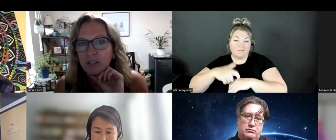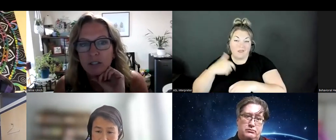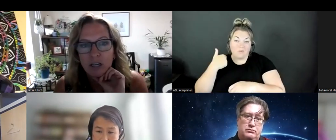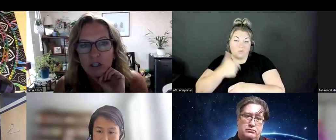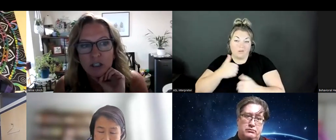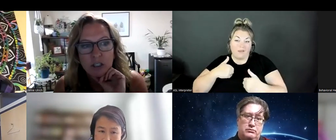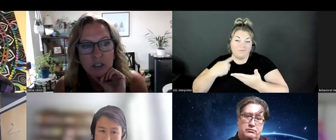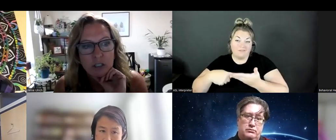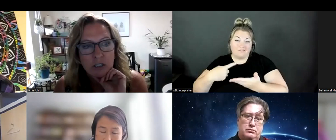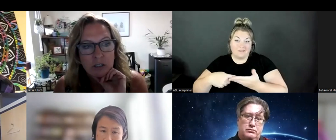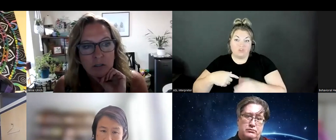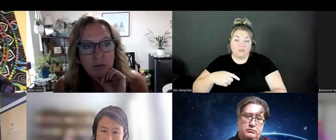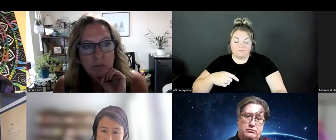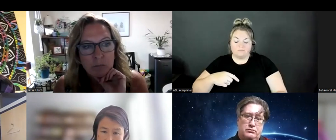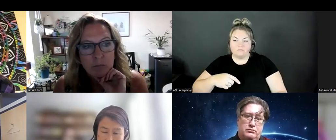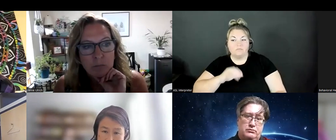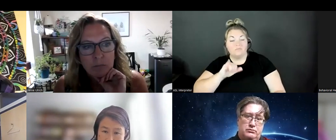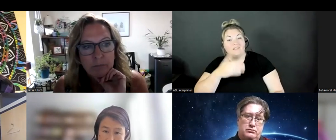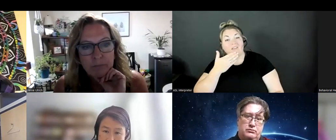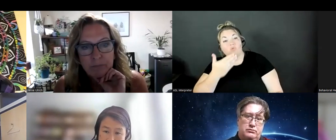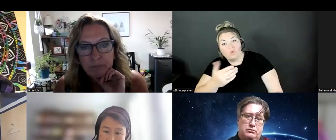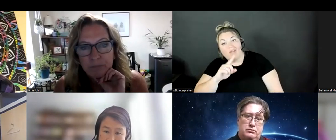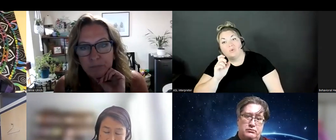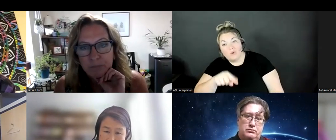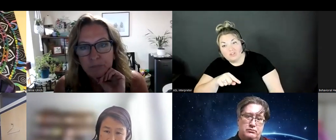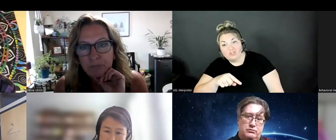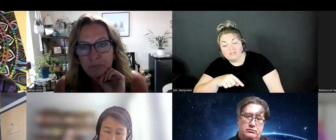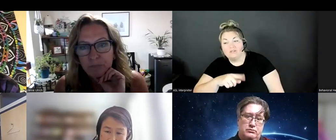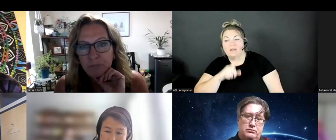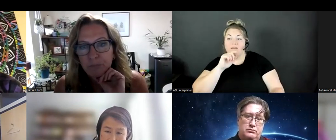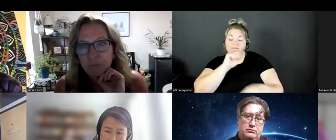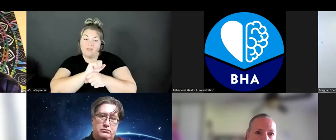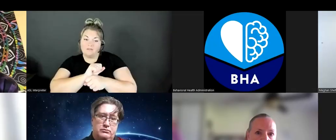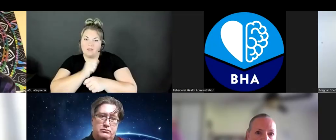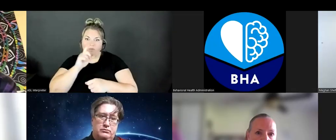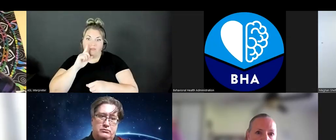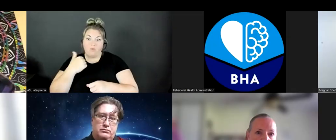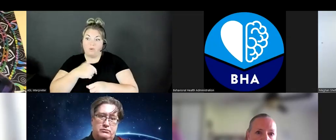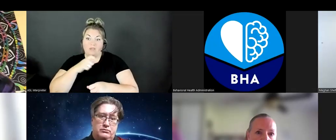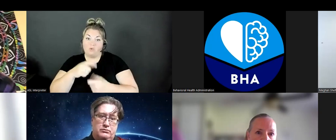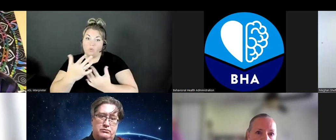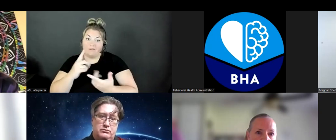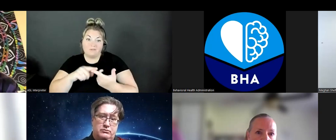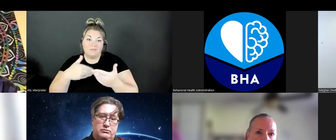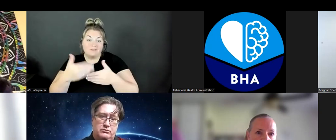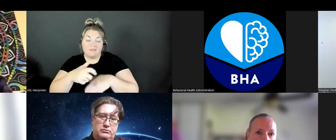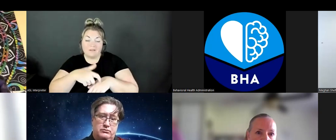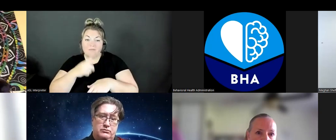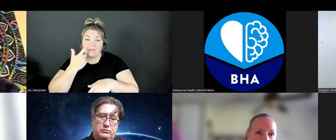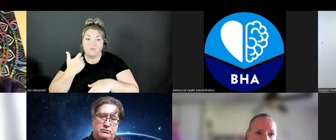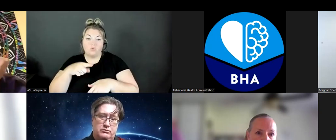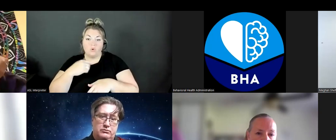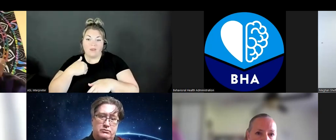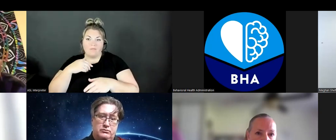this discussion. That's a great question. And in fact, I don't think we have to wait till the next time, because you do have the report